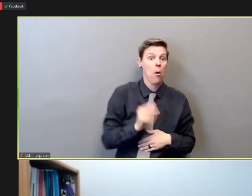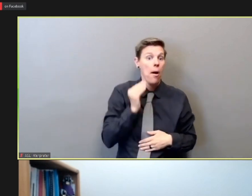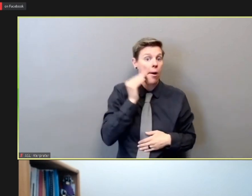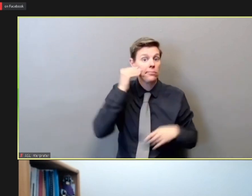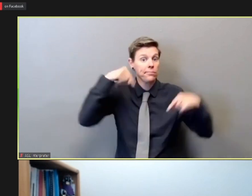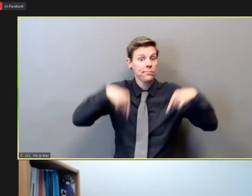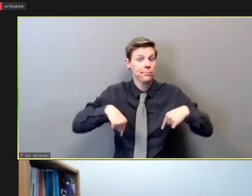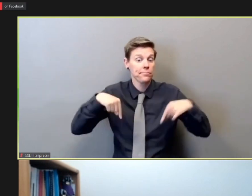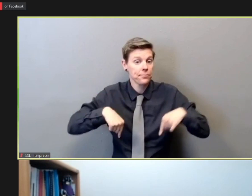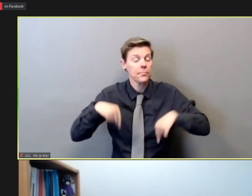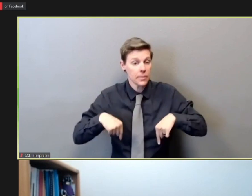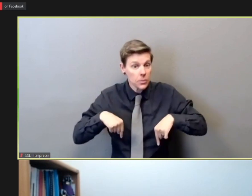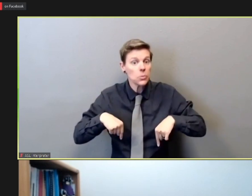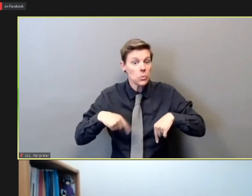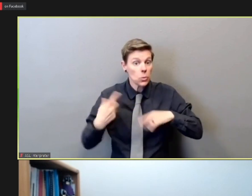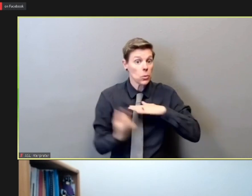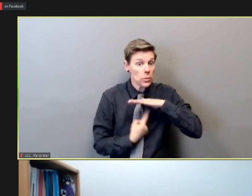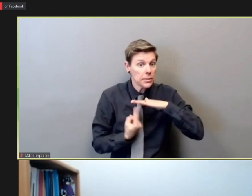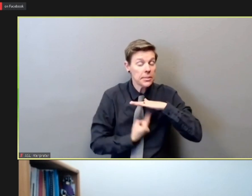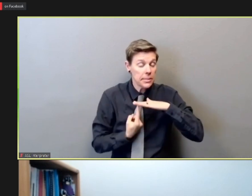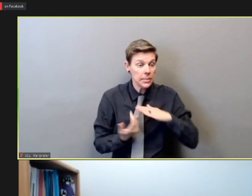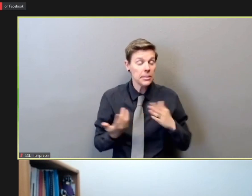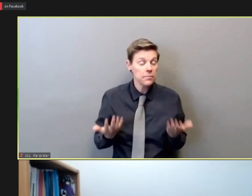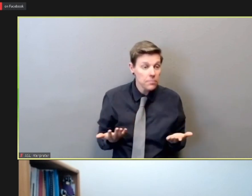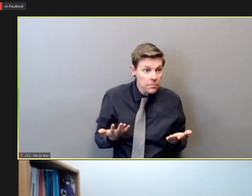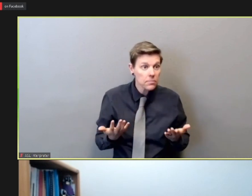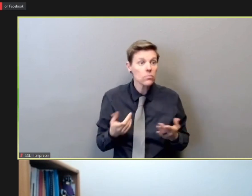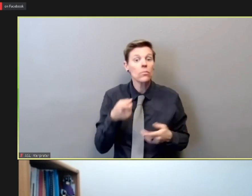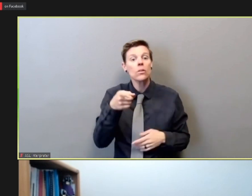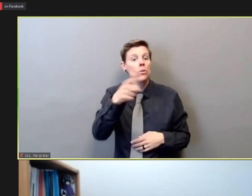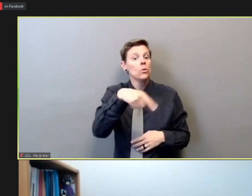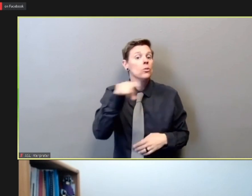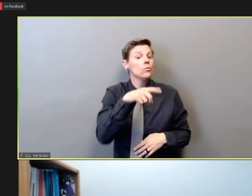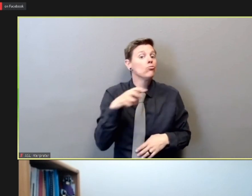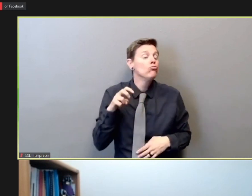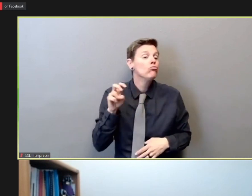not coming into contact with other people when you might